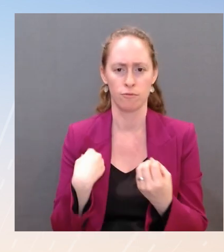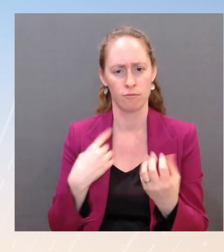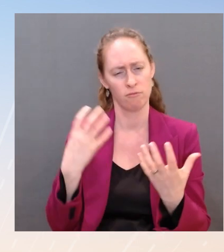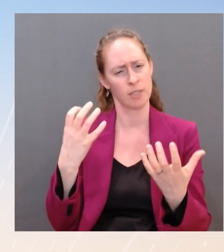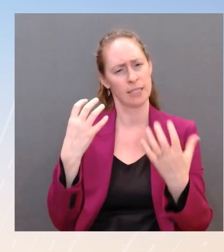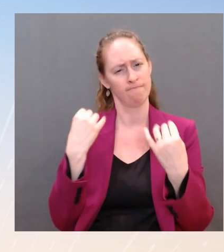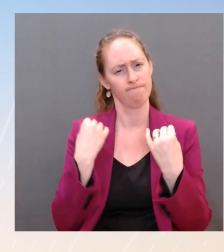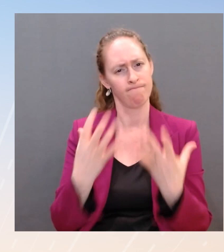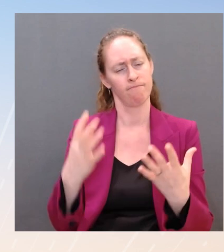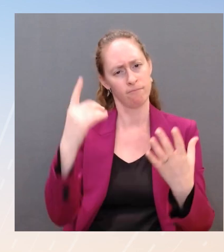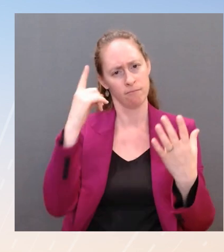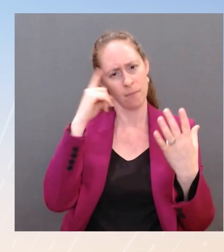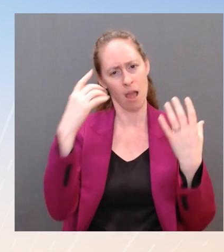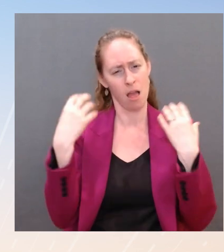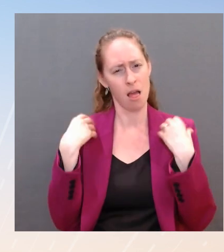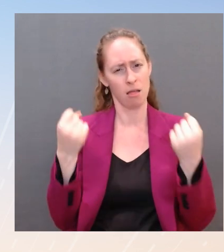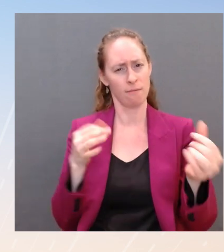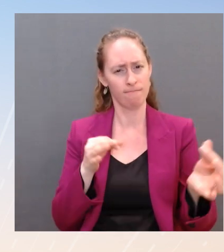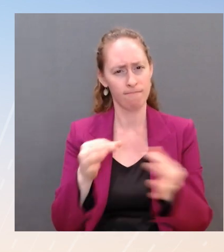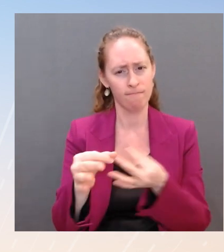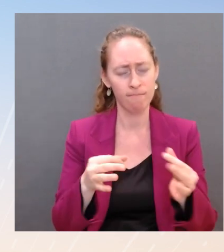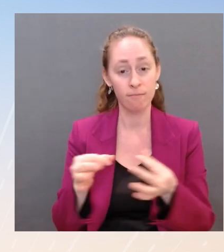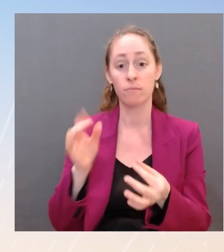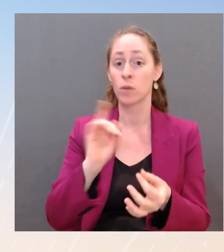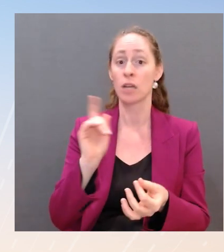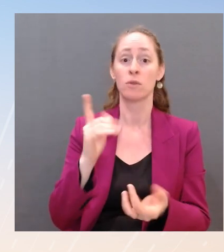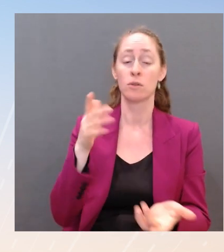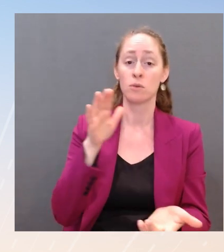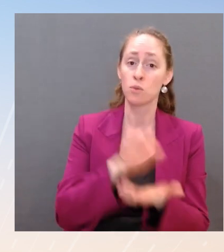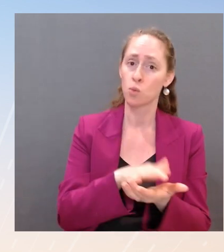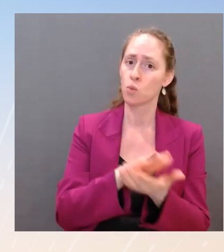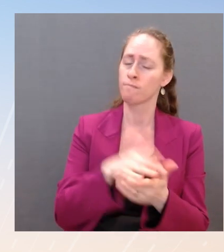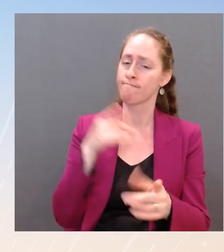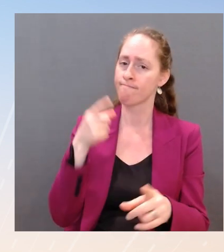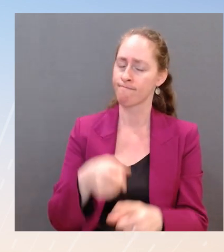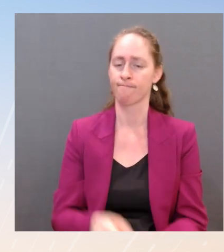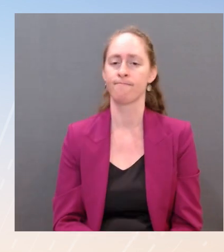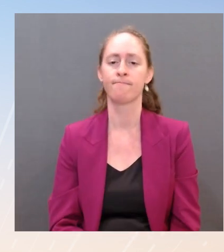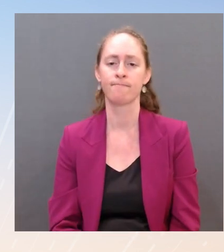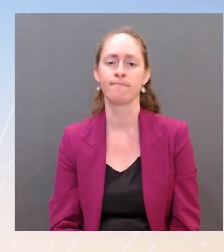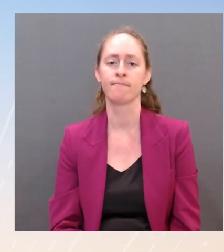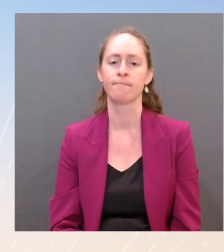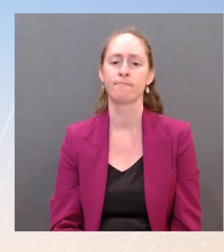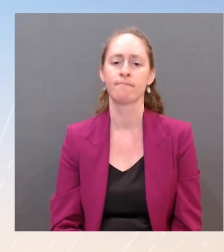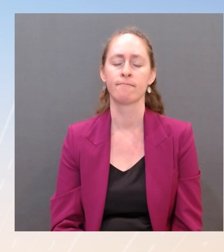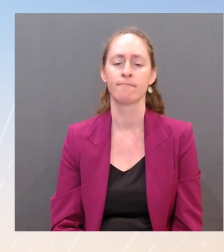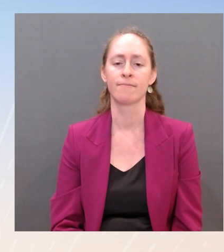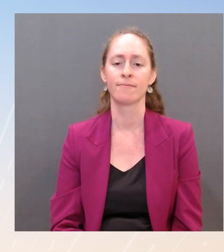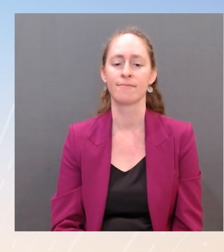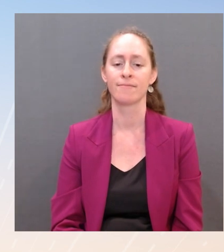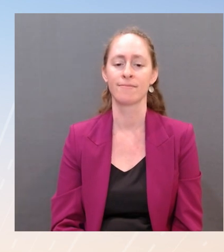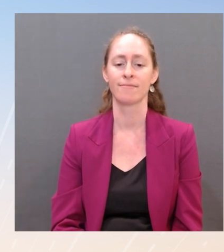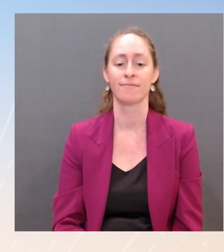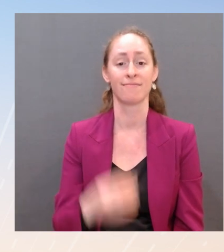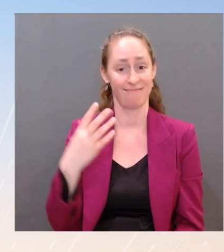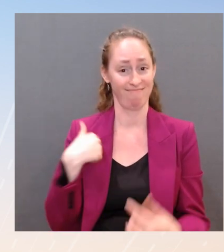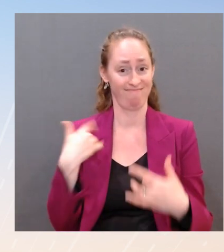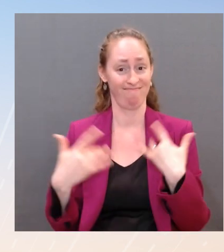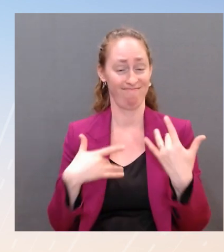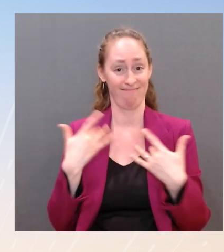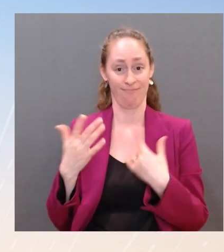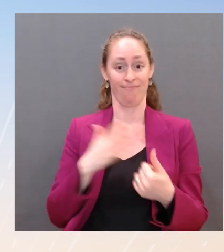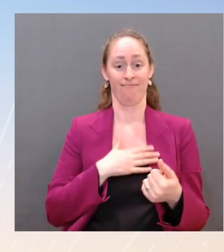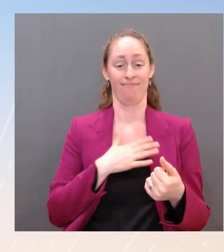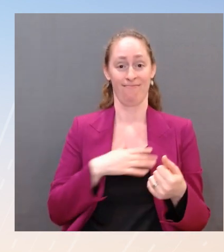the places they are the most. And so I'm so excited. And our group that we've been working with the last 6 weeks, shout